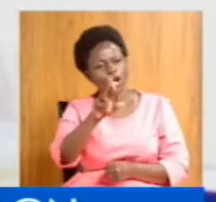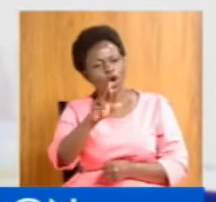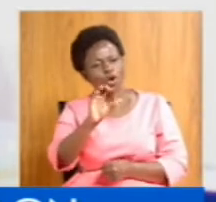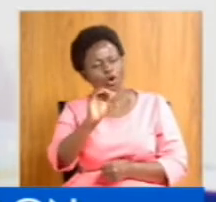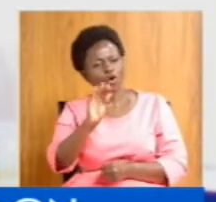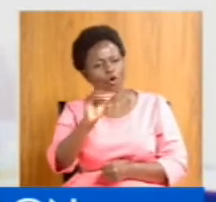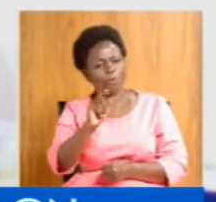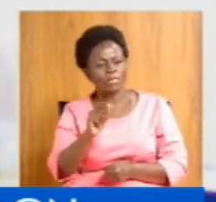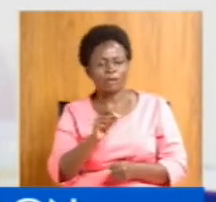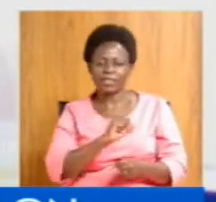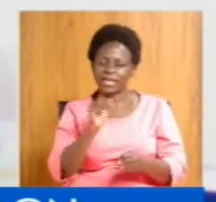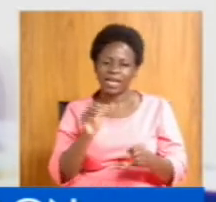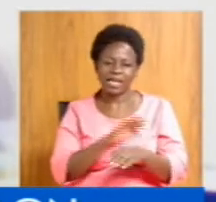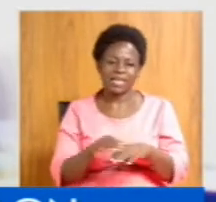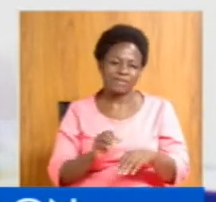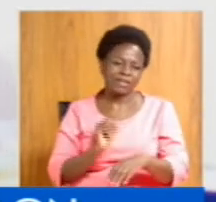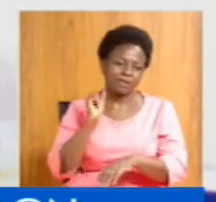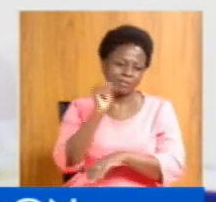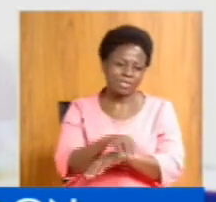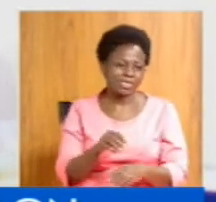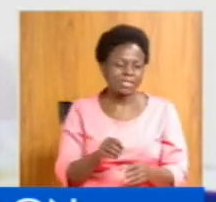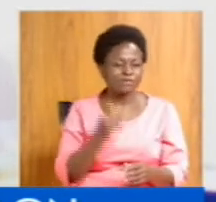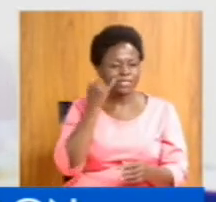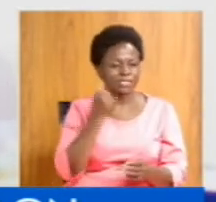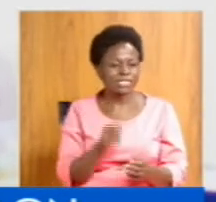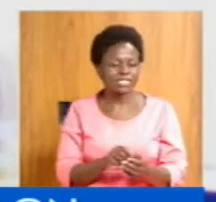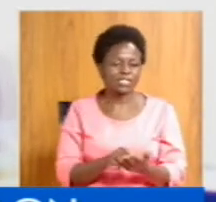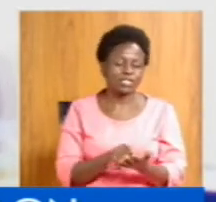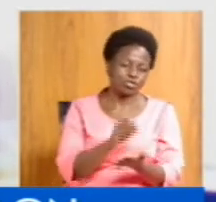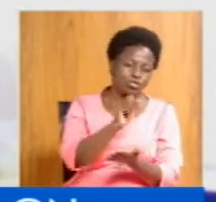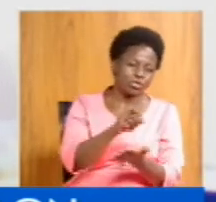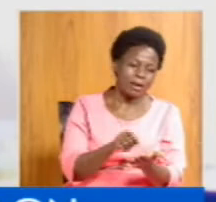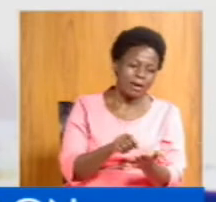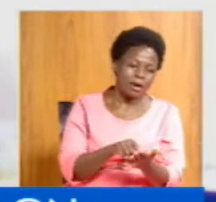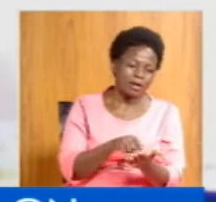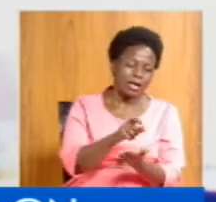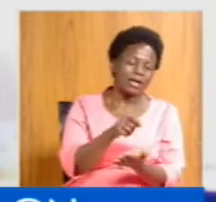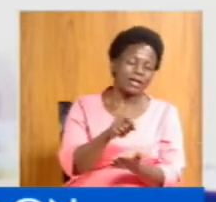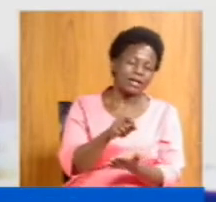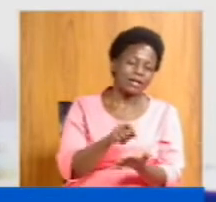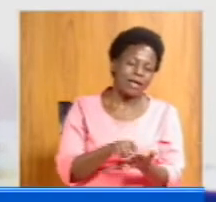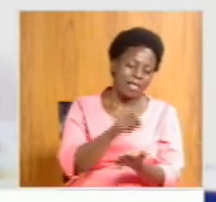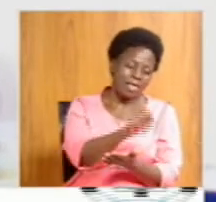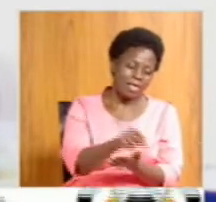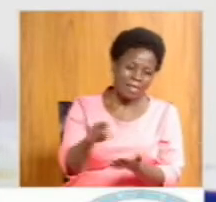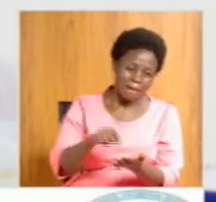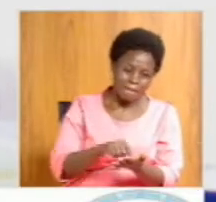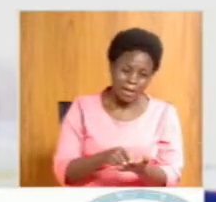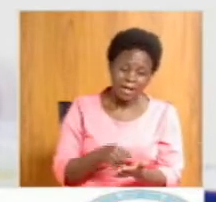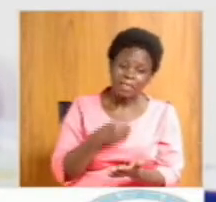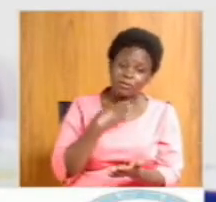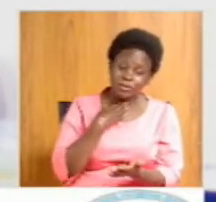but they can never beat us if we are serious in growing beans no and they would need the beans from us so